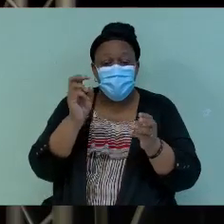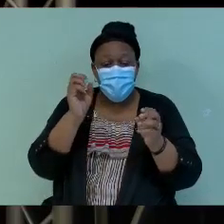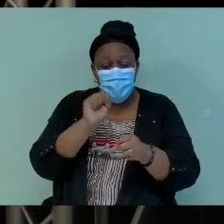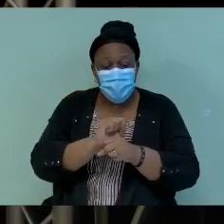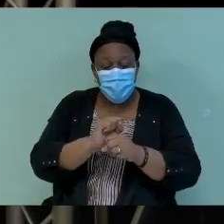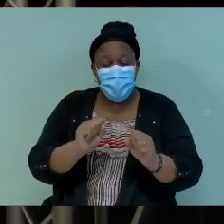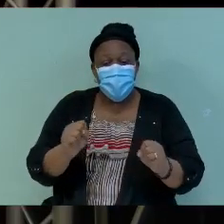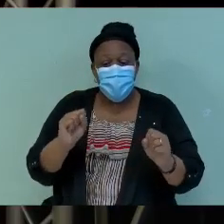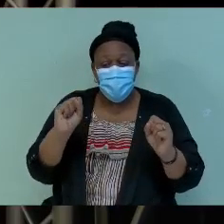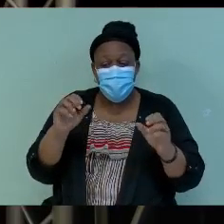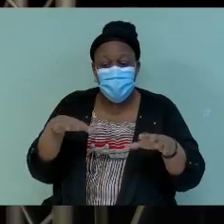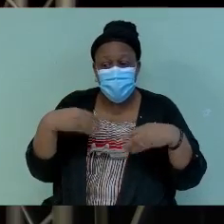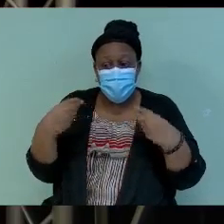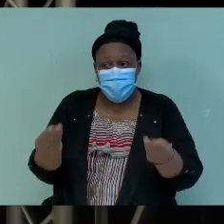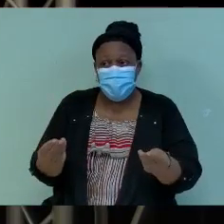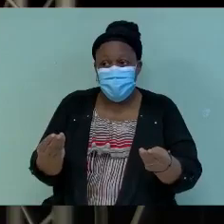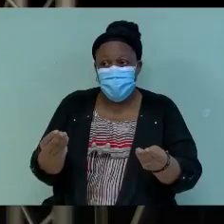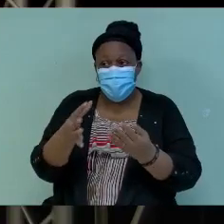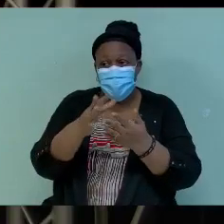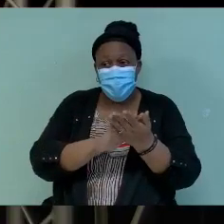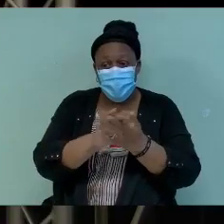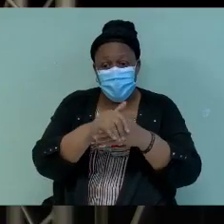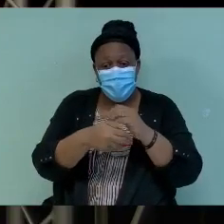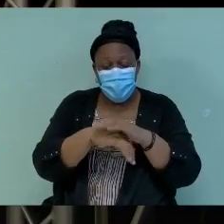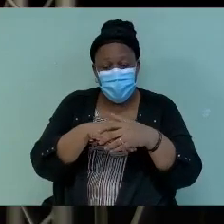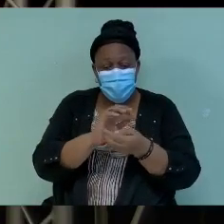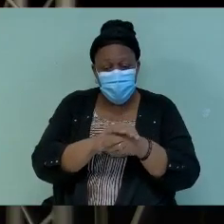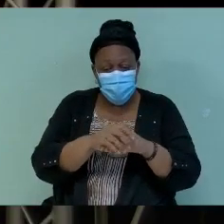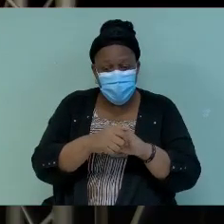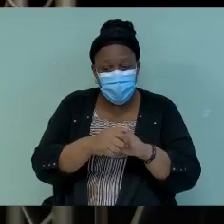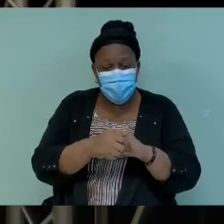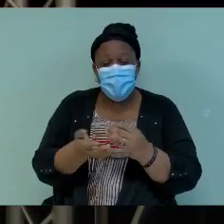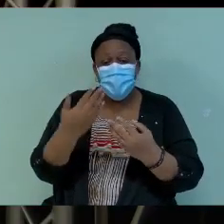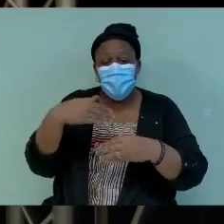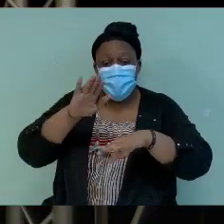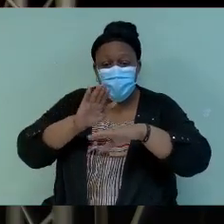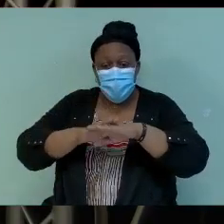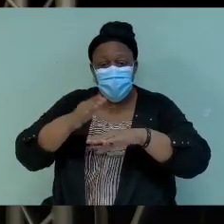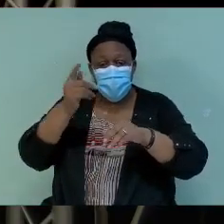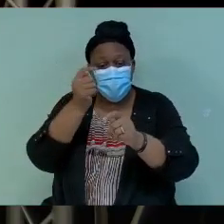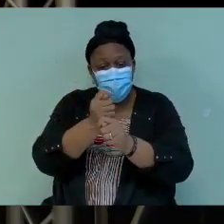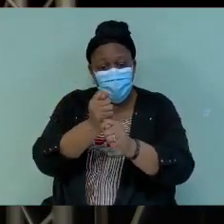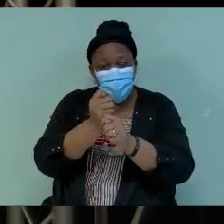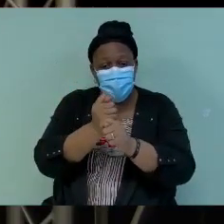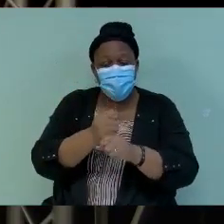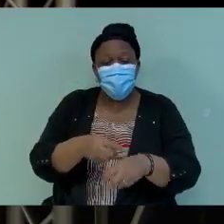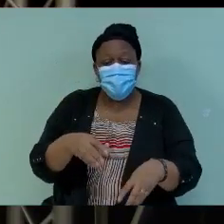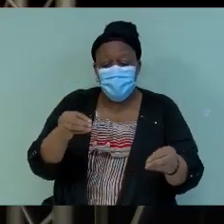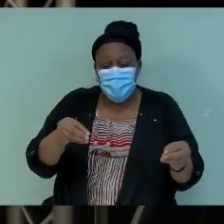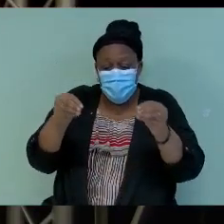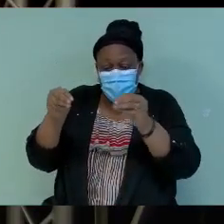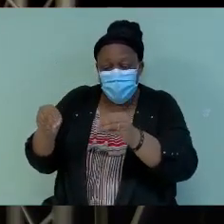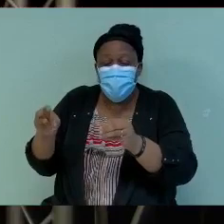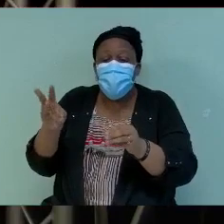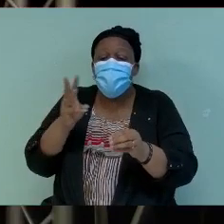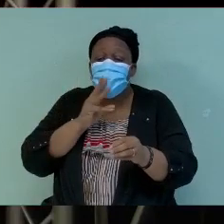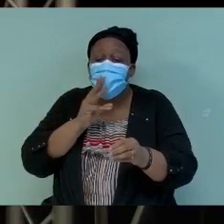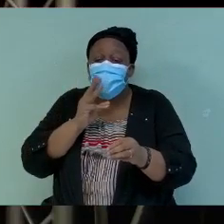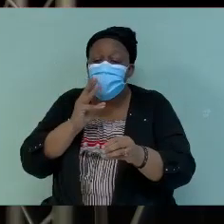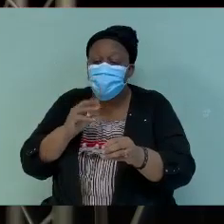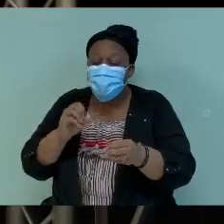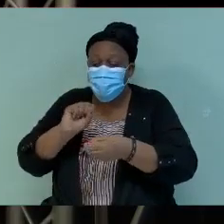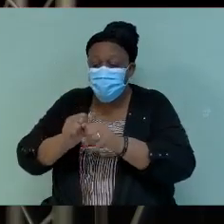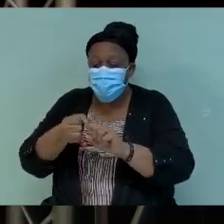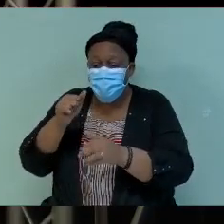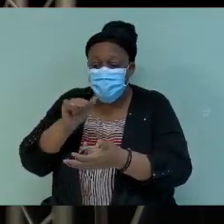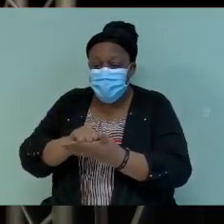material. On our trucks, we included water stations. So each of our trucks had the